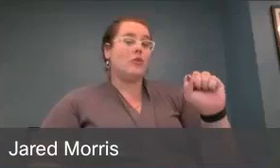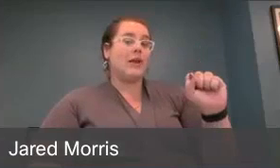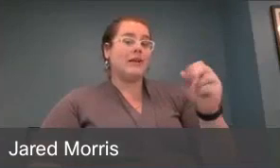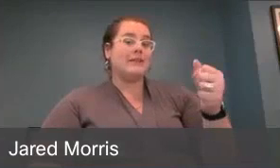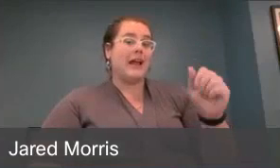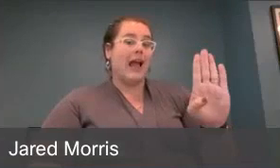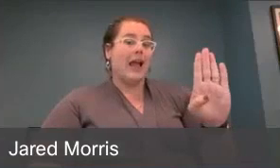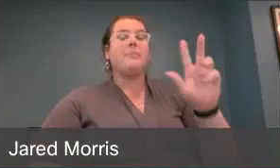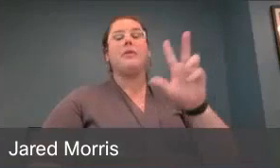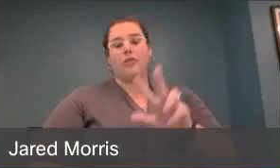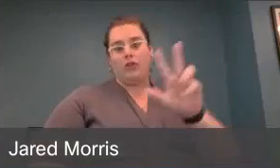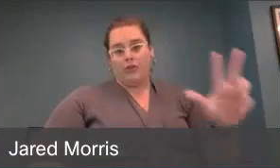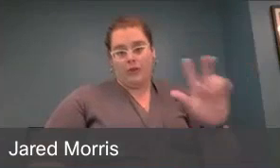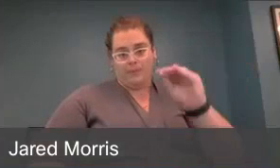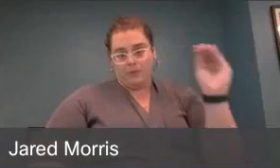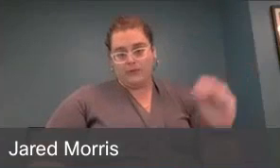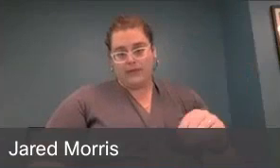33%. And